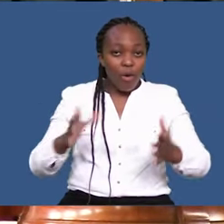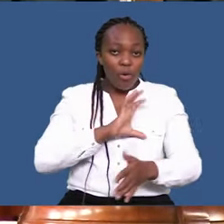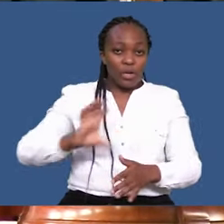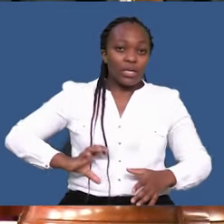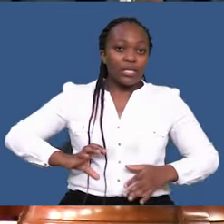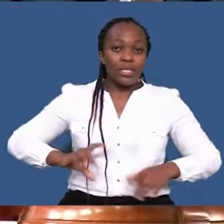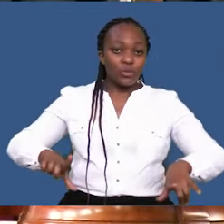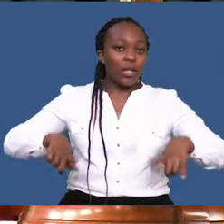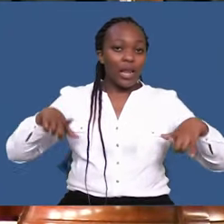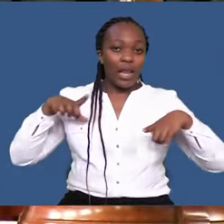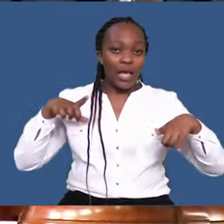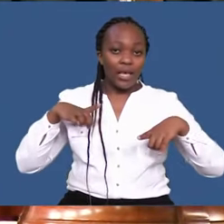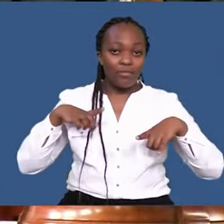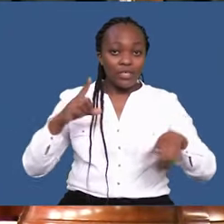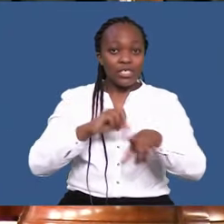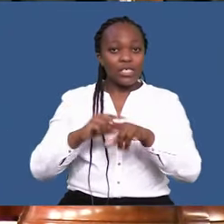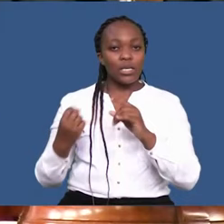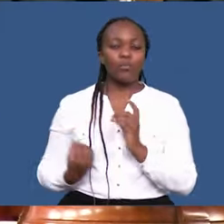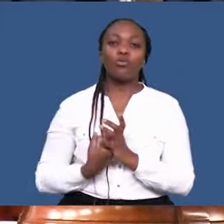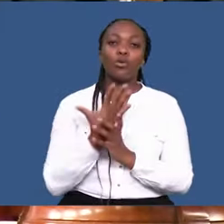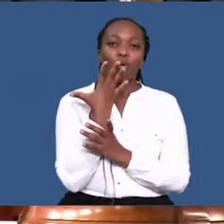we grow spiritually.